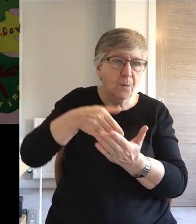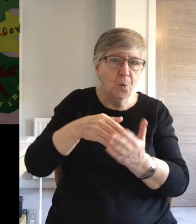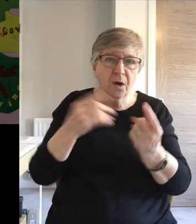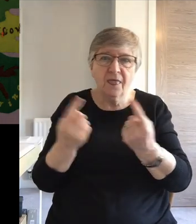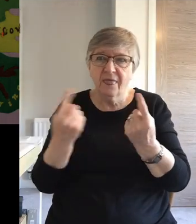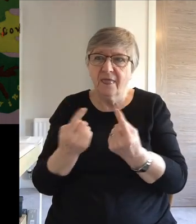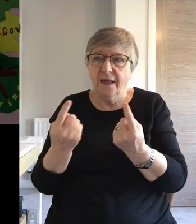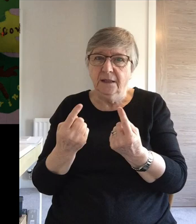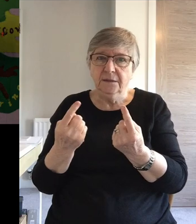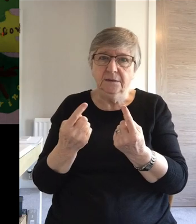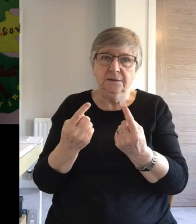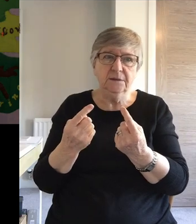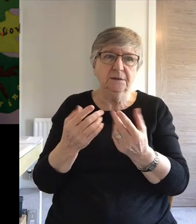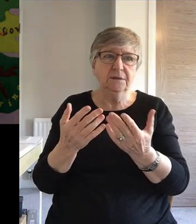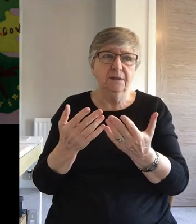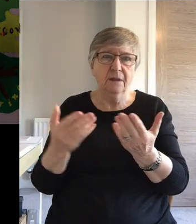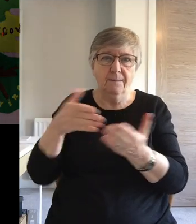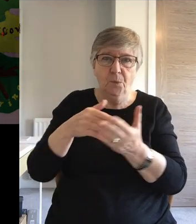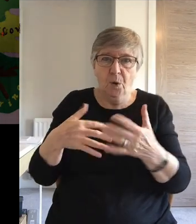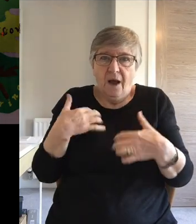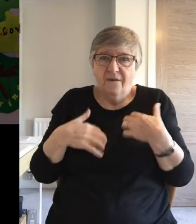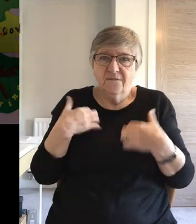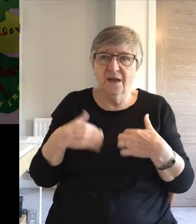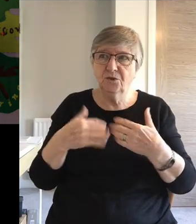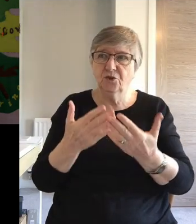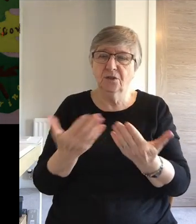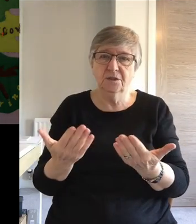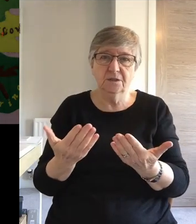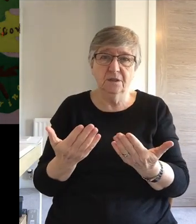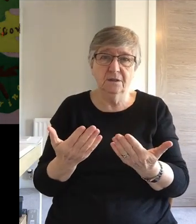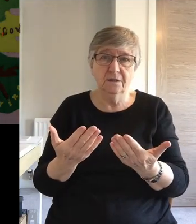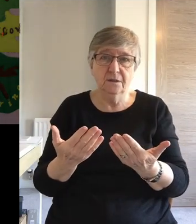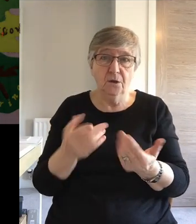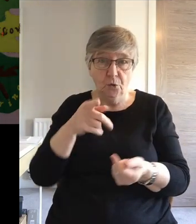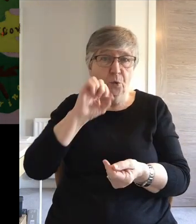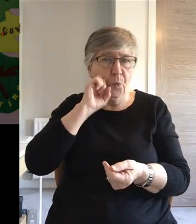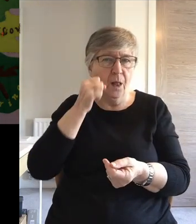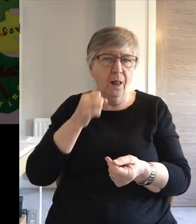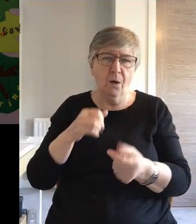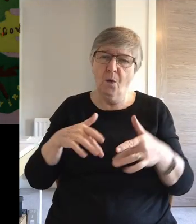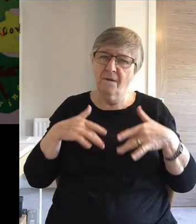and more lavish events, more outlandish adventures or whatever.